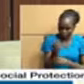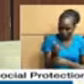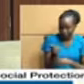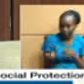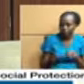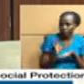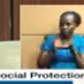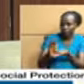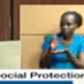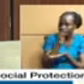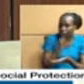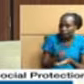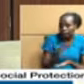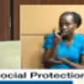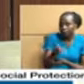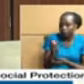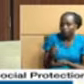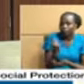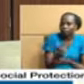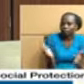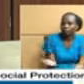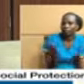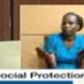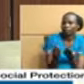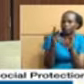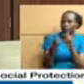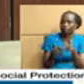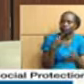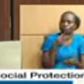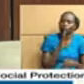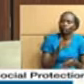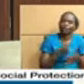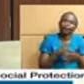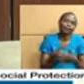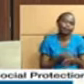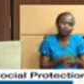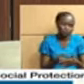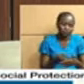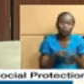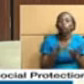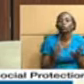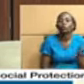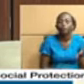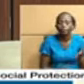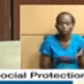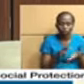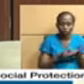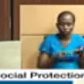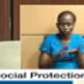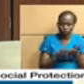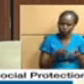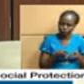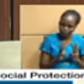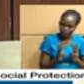older persons is just a mere encouragement of people to be lazy and do what, then use WEP